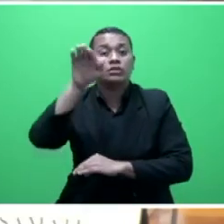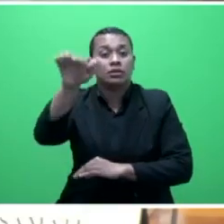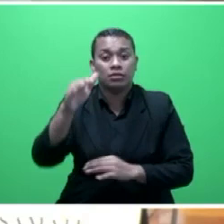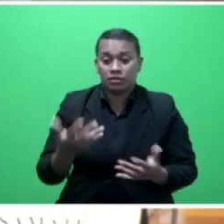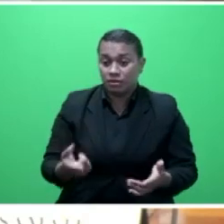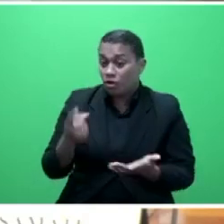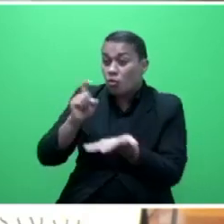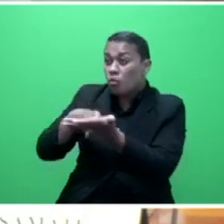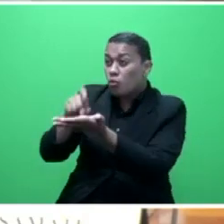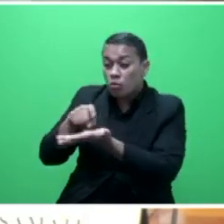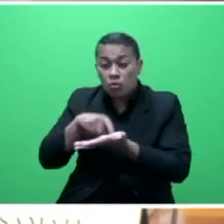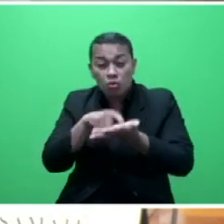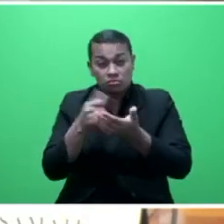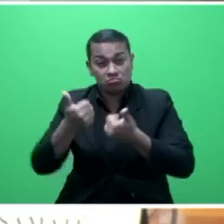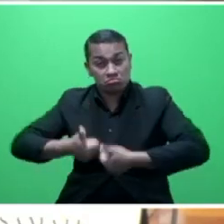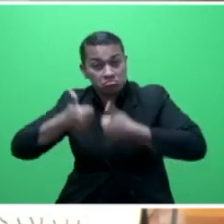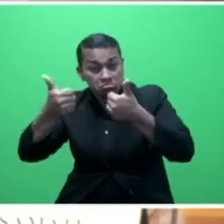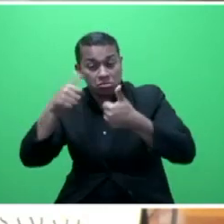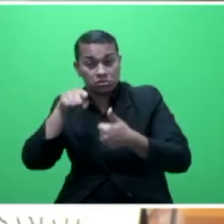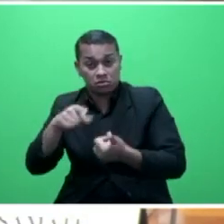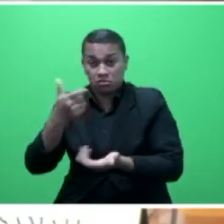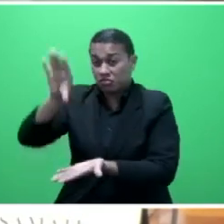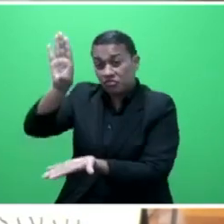concessional terms, we would be foolish